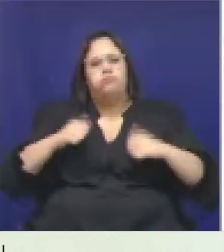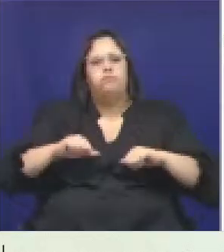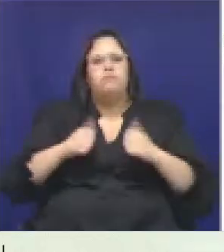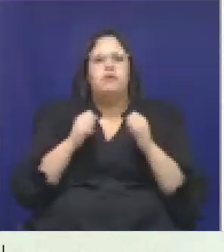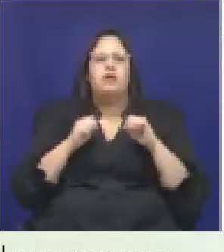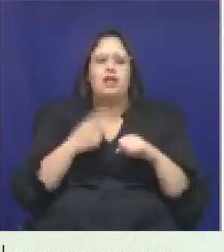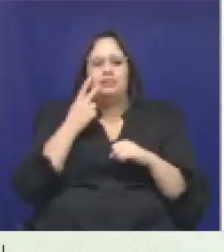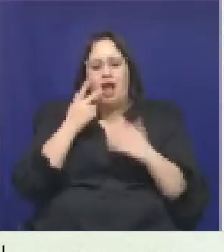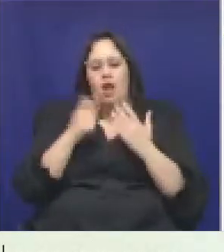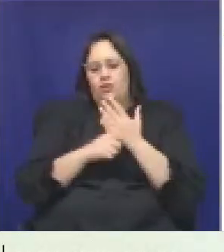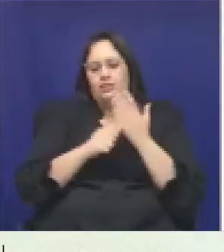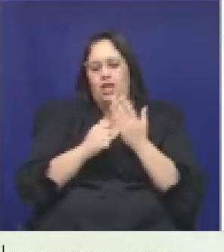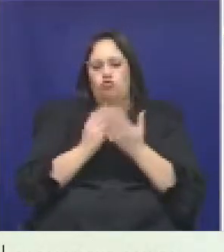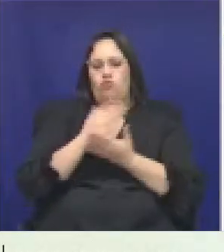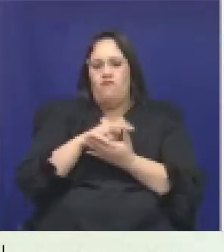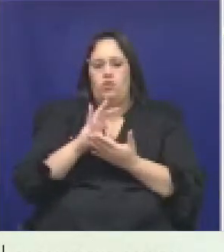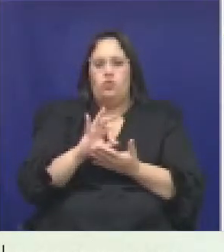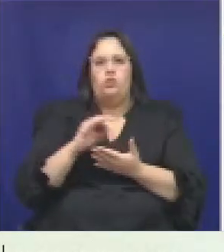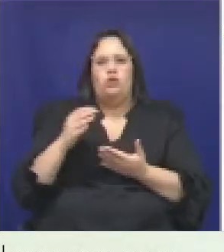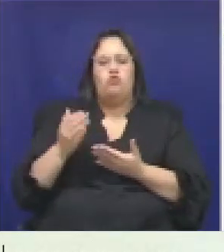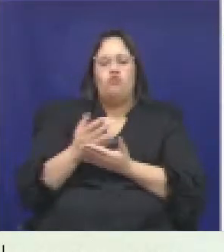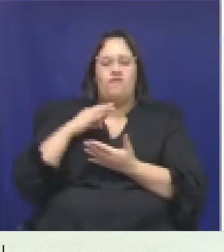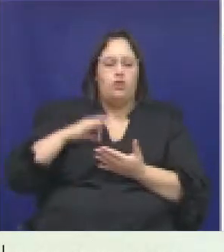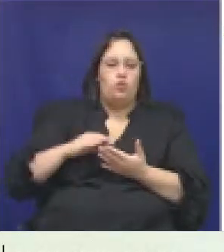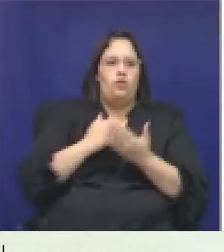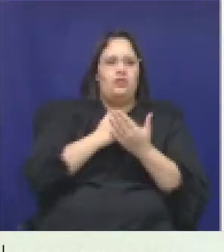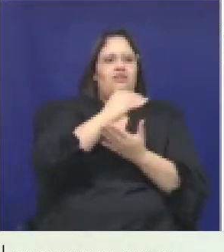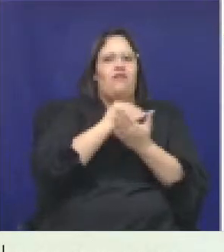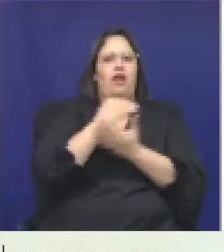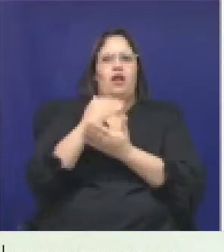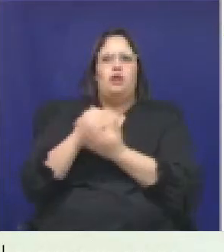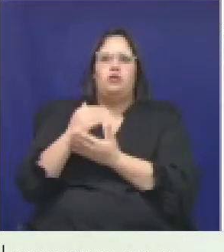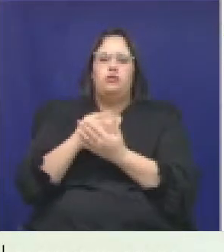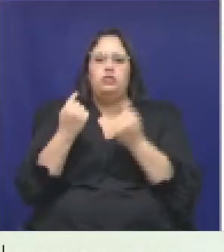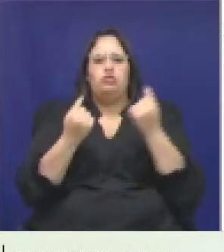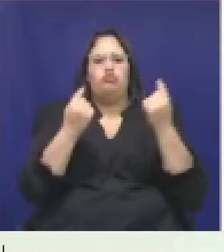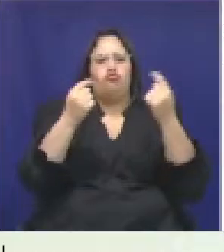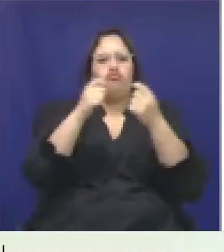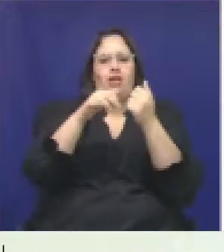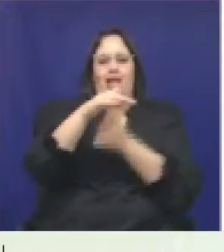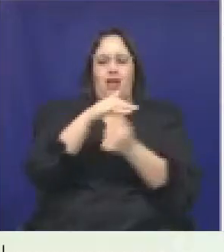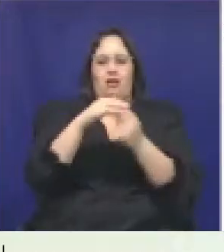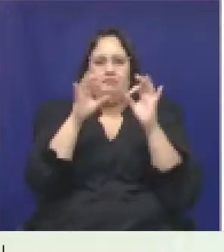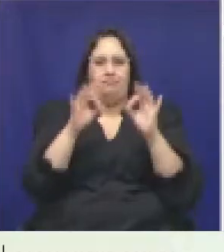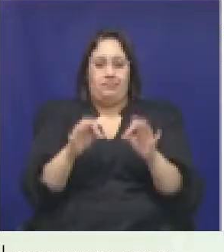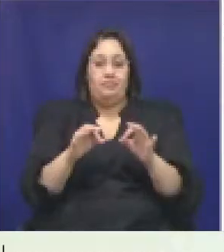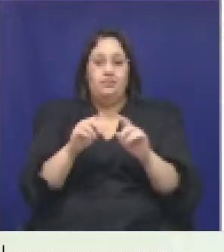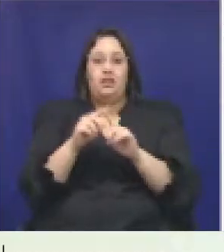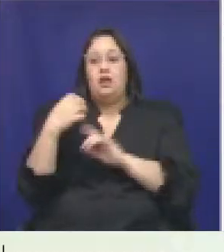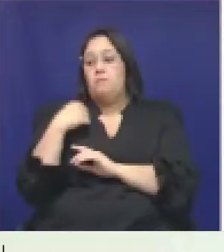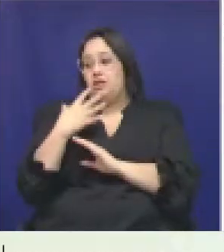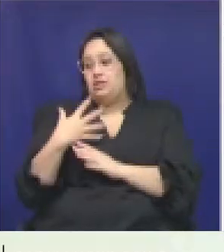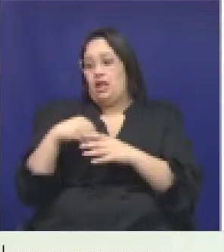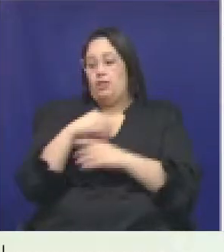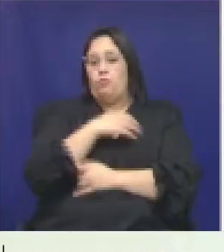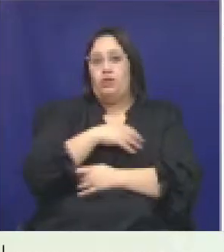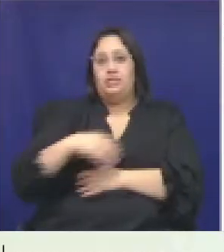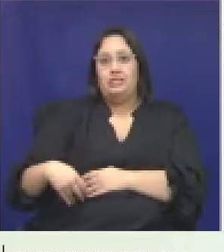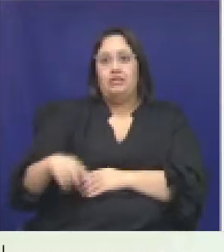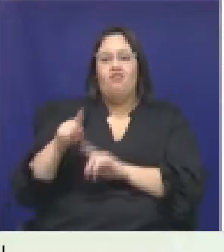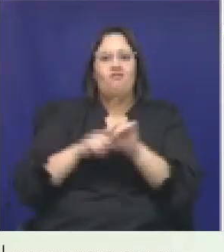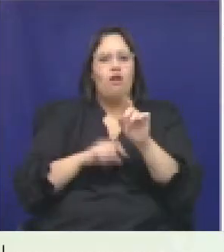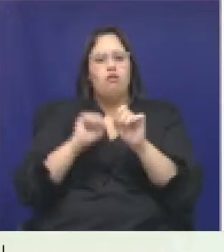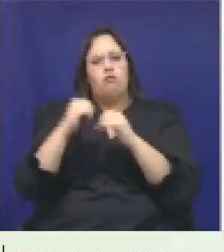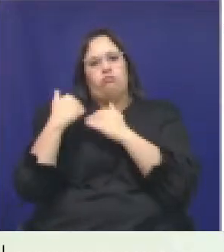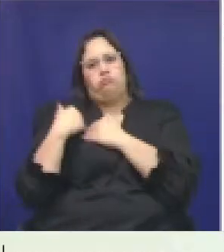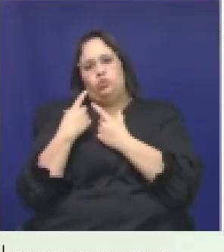how tax revenue is divided equally among geographical areas. The Minister in the Presidency failed in her